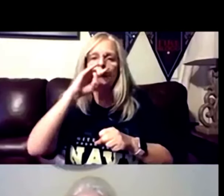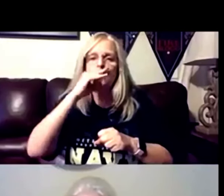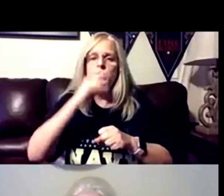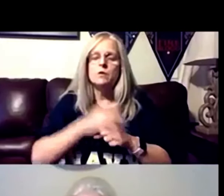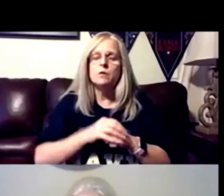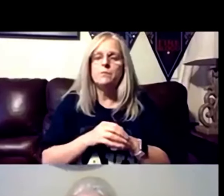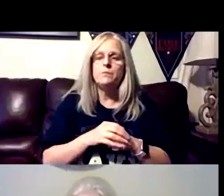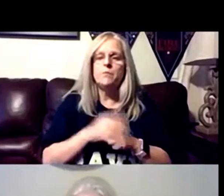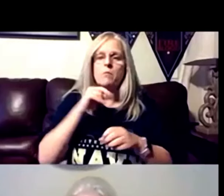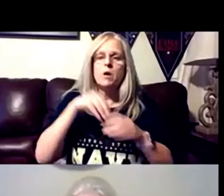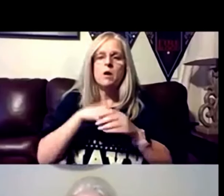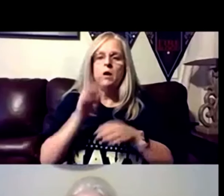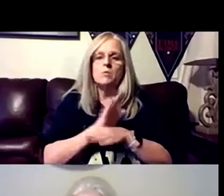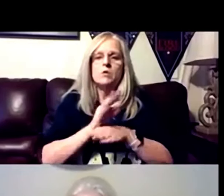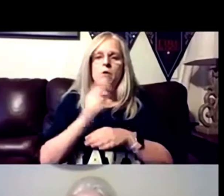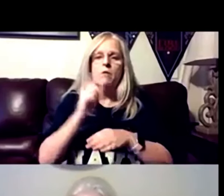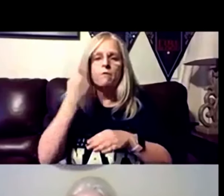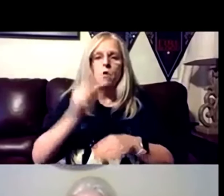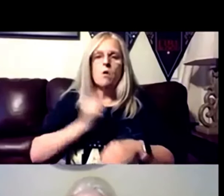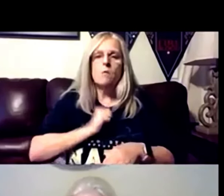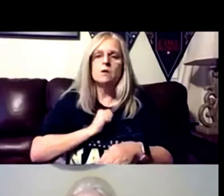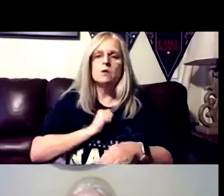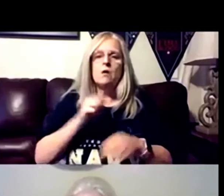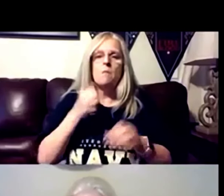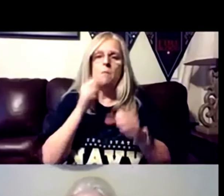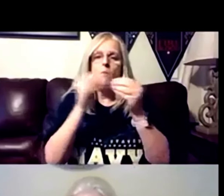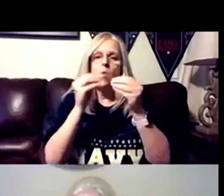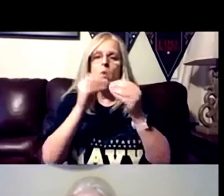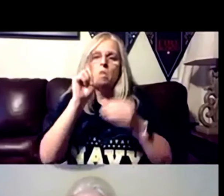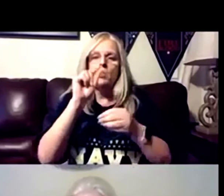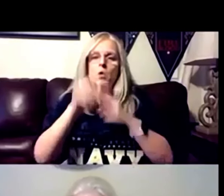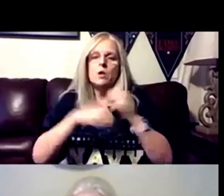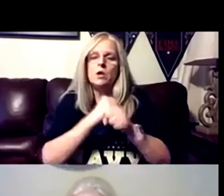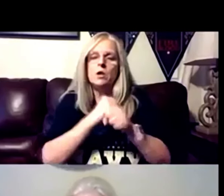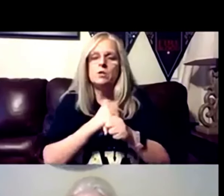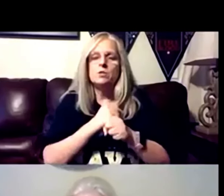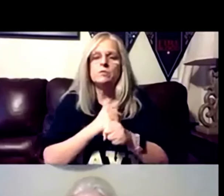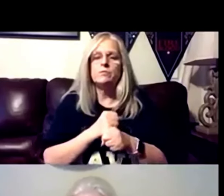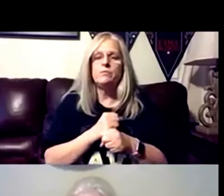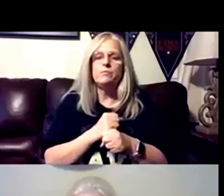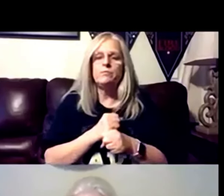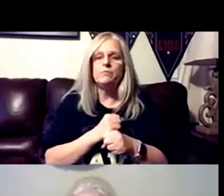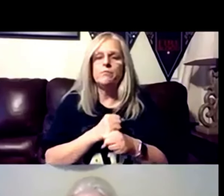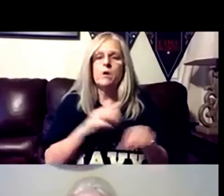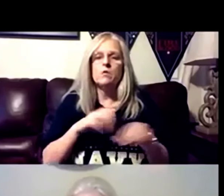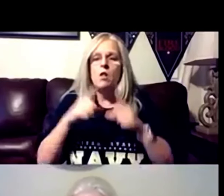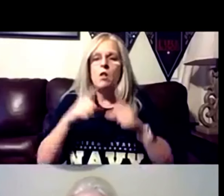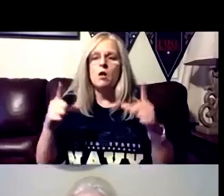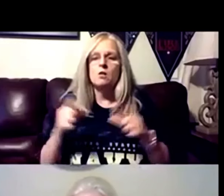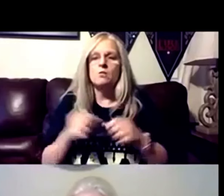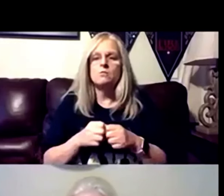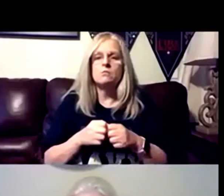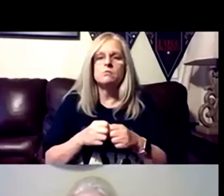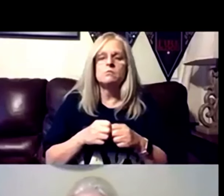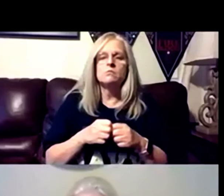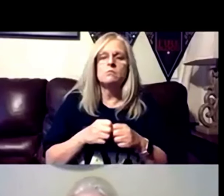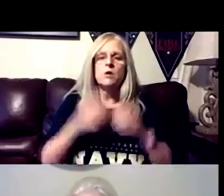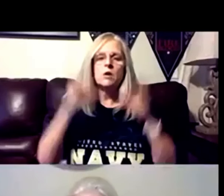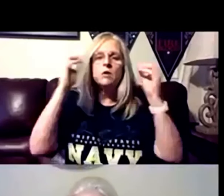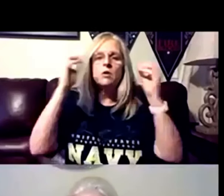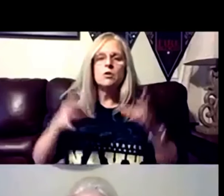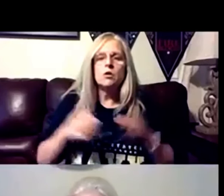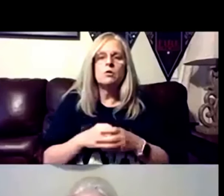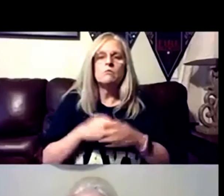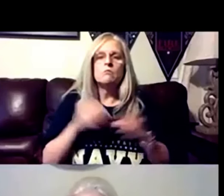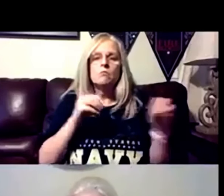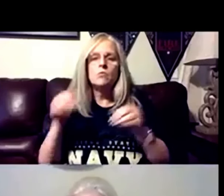Been in business for myself for more than 20 years. You know, done a lot, you know, mentor, teacher, presenter, motivator,